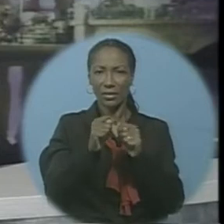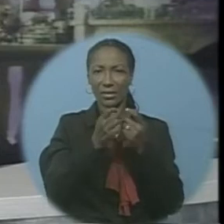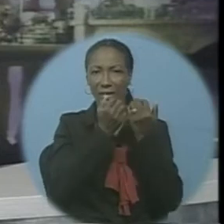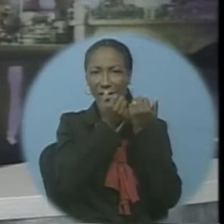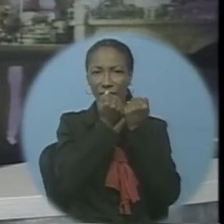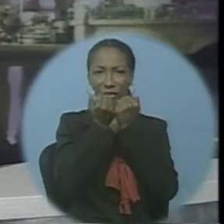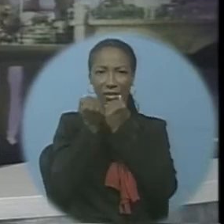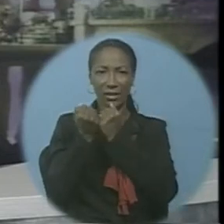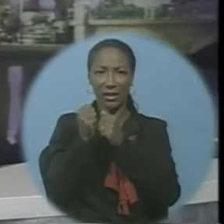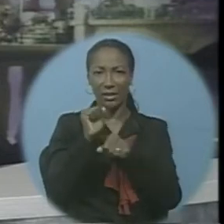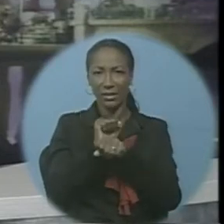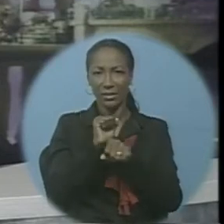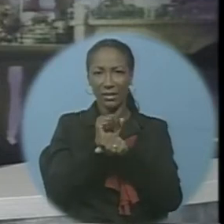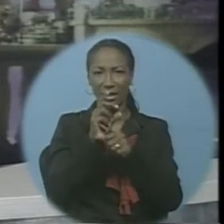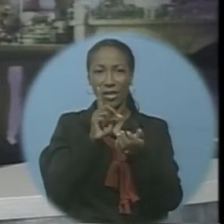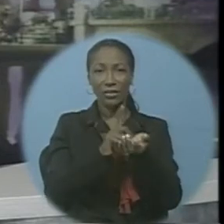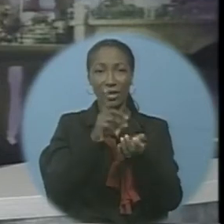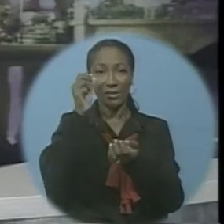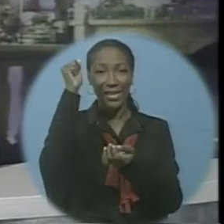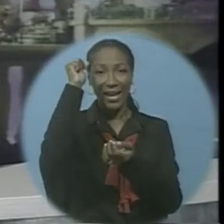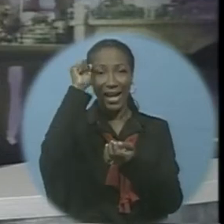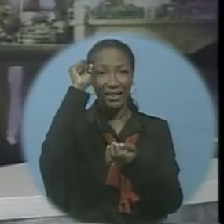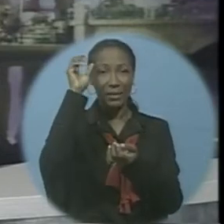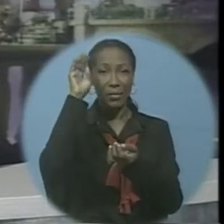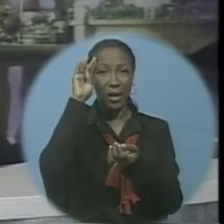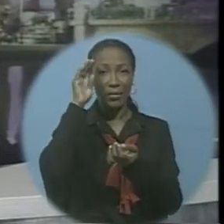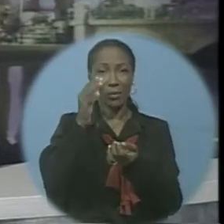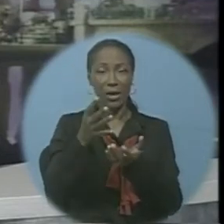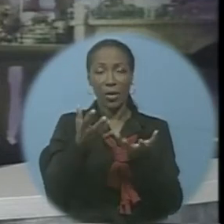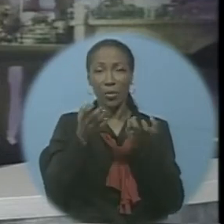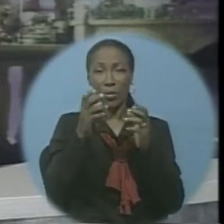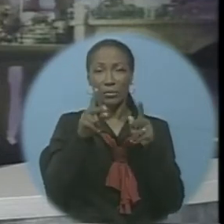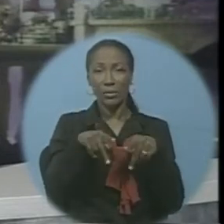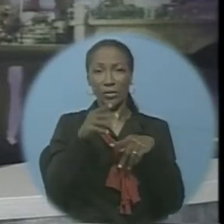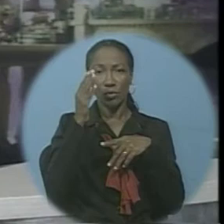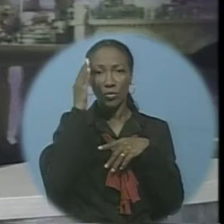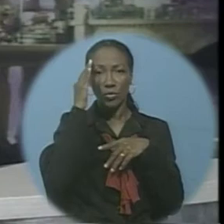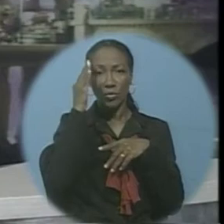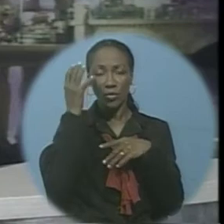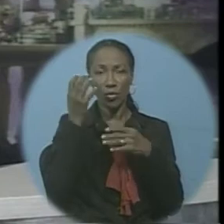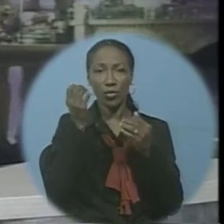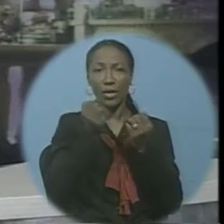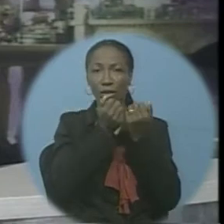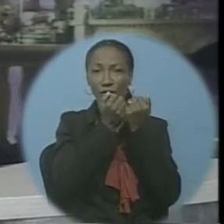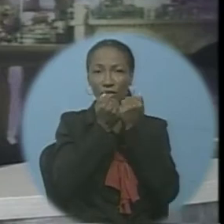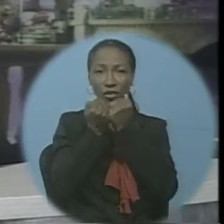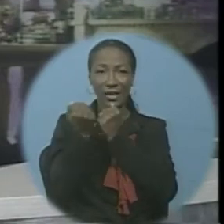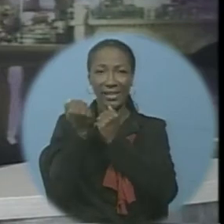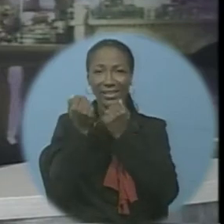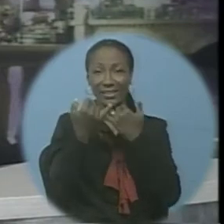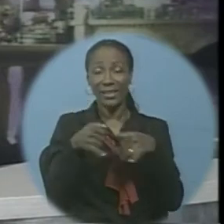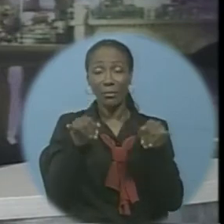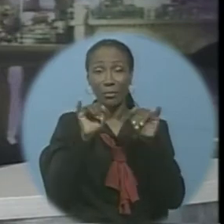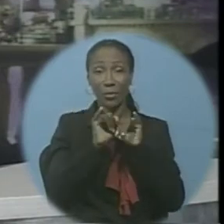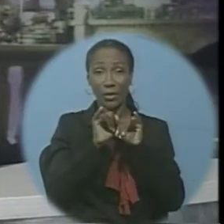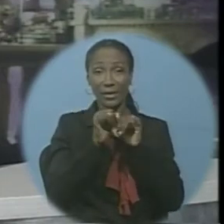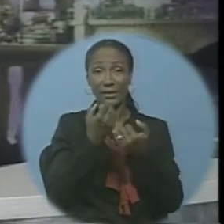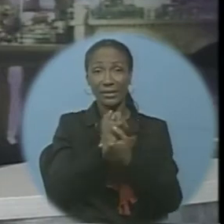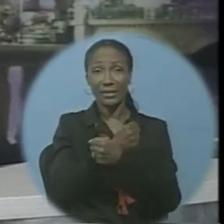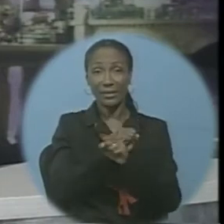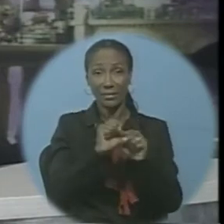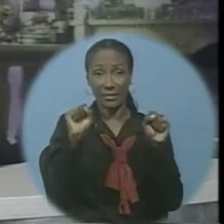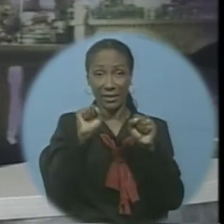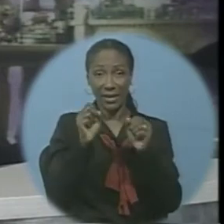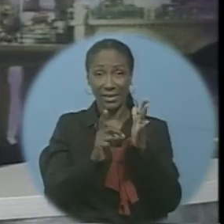sugarcane industry. Dr. Atlee Brathwaite wants critics to know sugarcane is essential to the survival and development of agriculture as